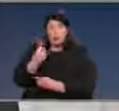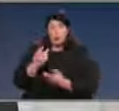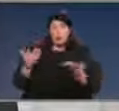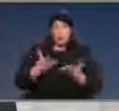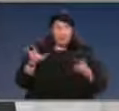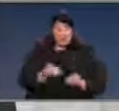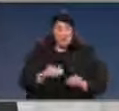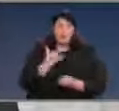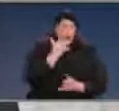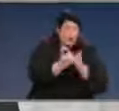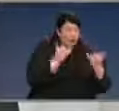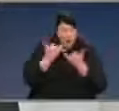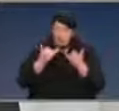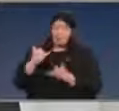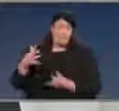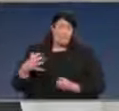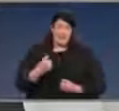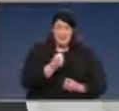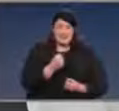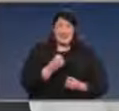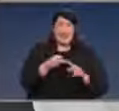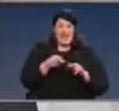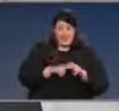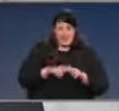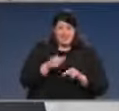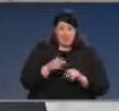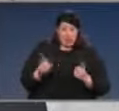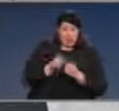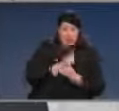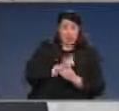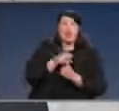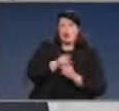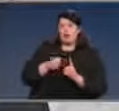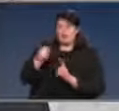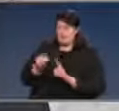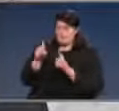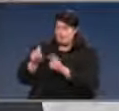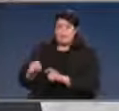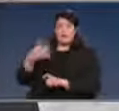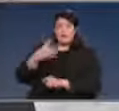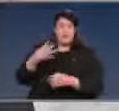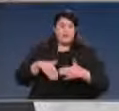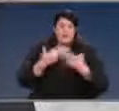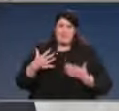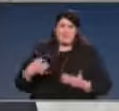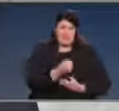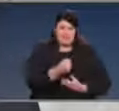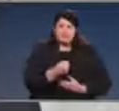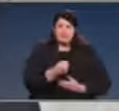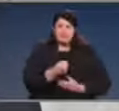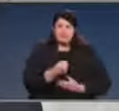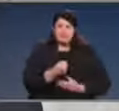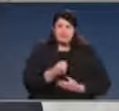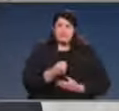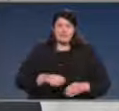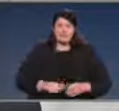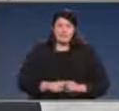where necessary be tested and isolate as soon as possible. That is the crucial component of our public